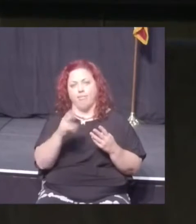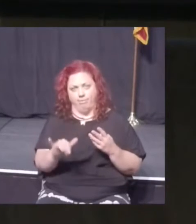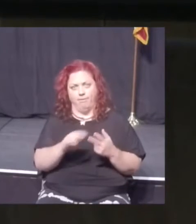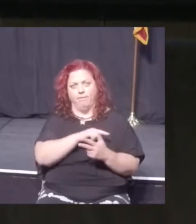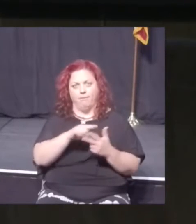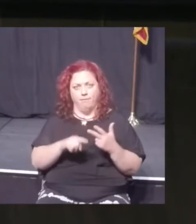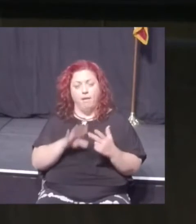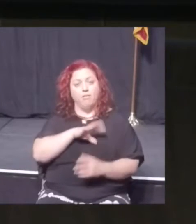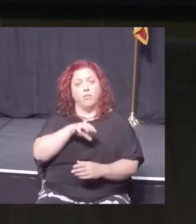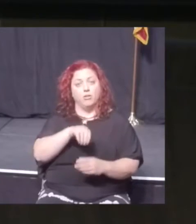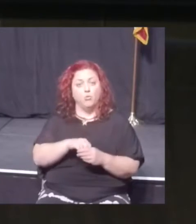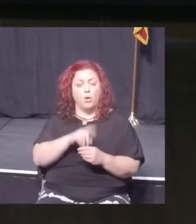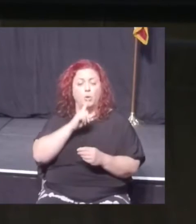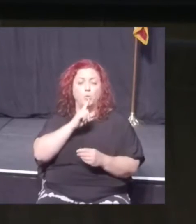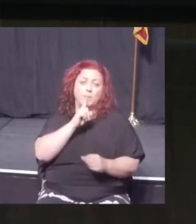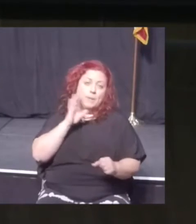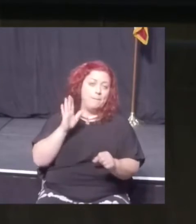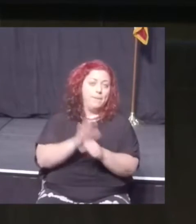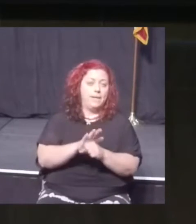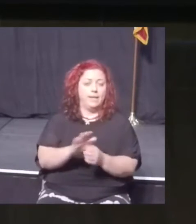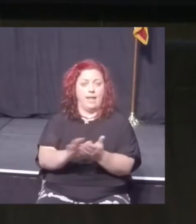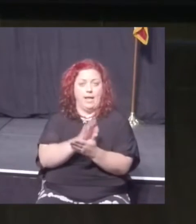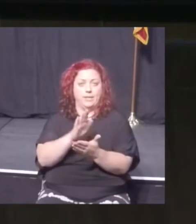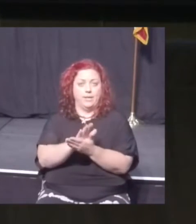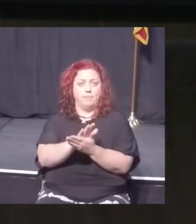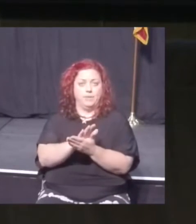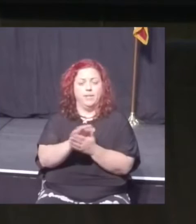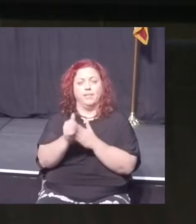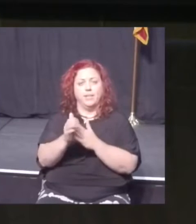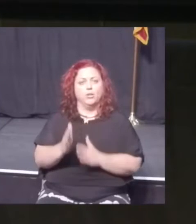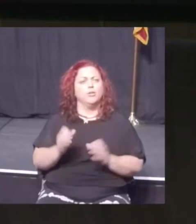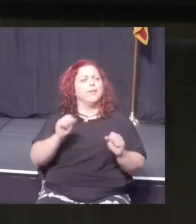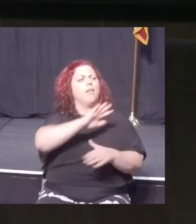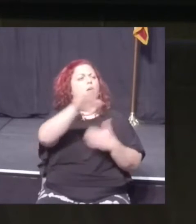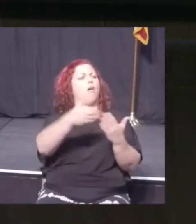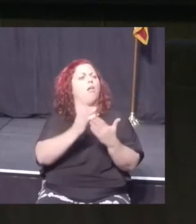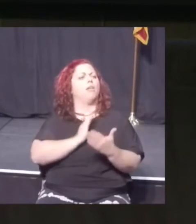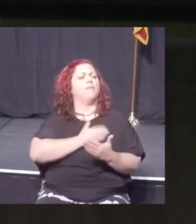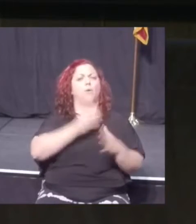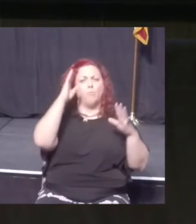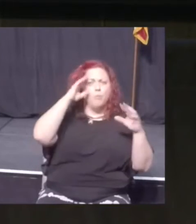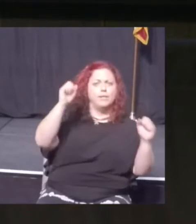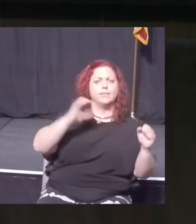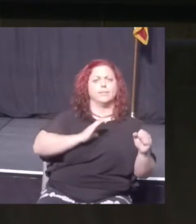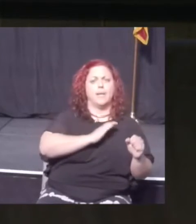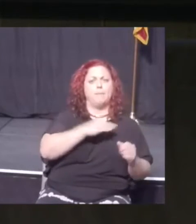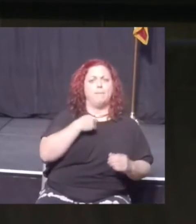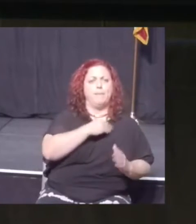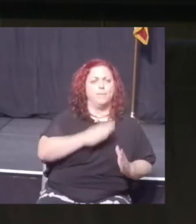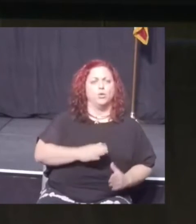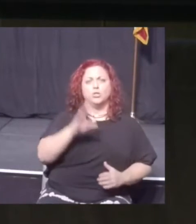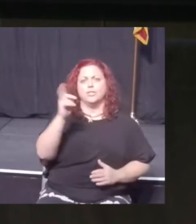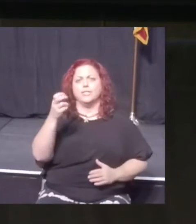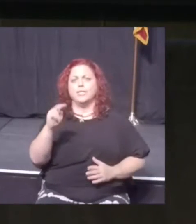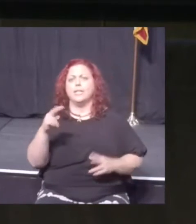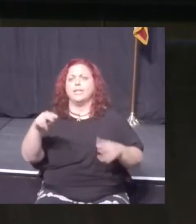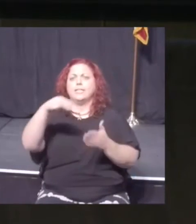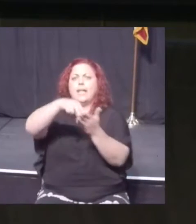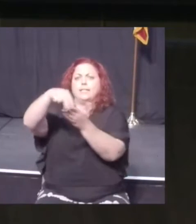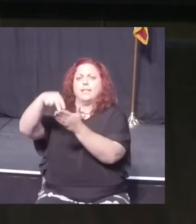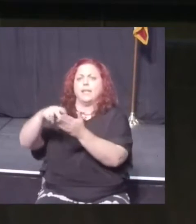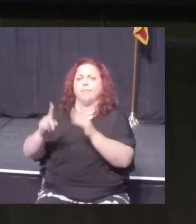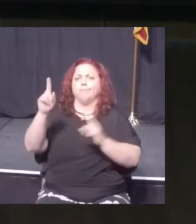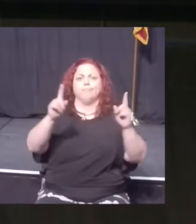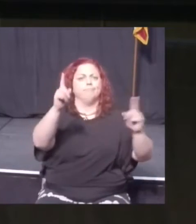and administrative leaders. May I ask that all of our deans and president's cabinet members please stand briefly for a round of